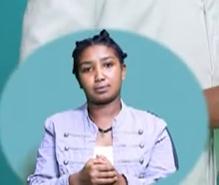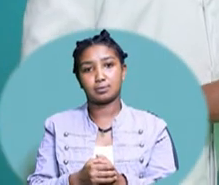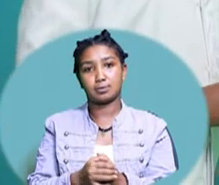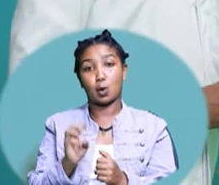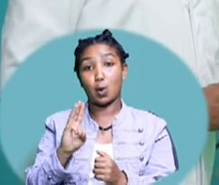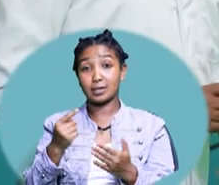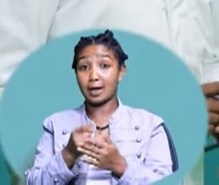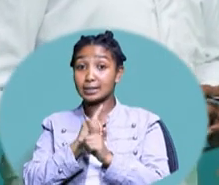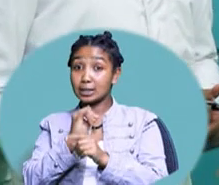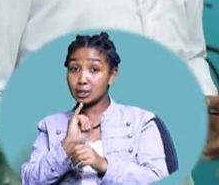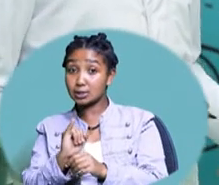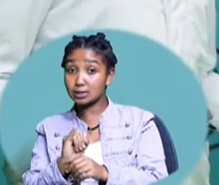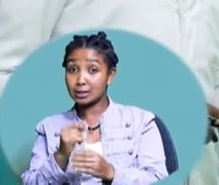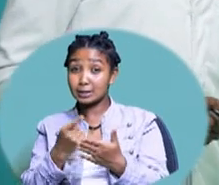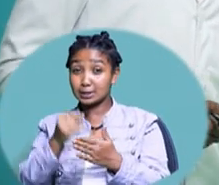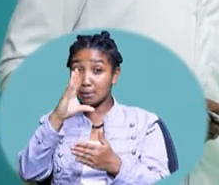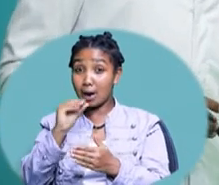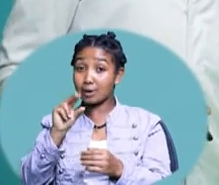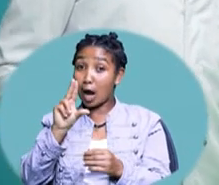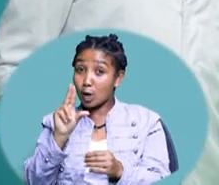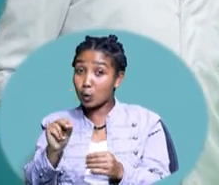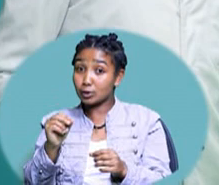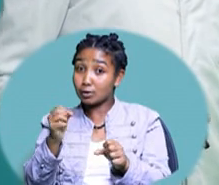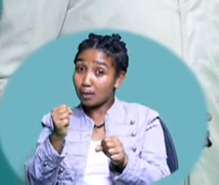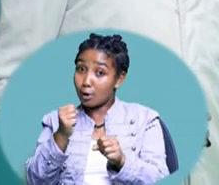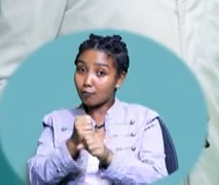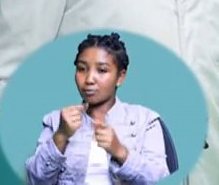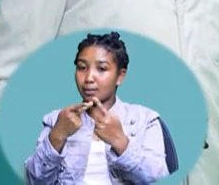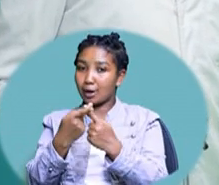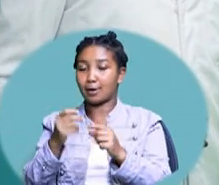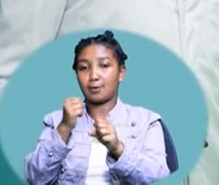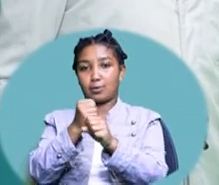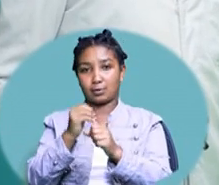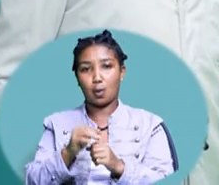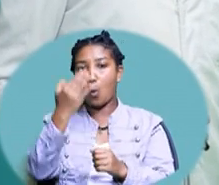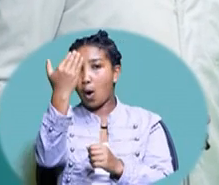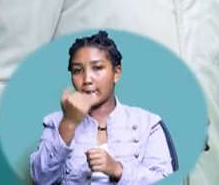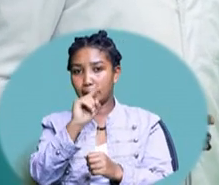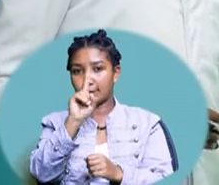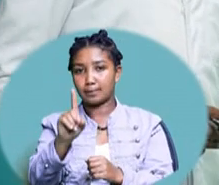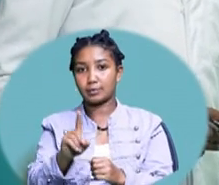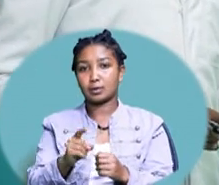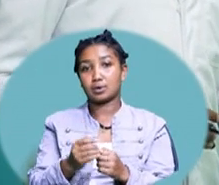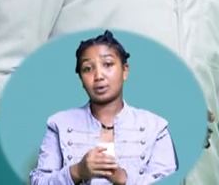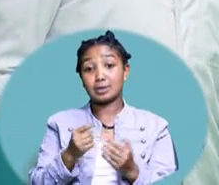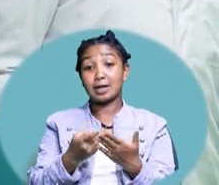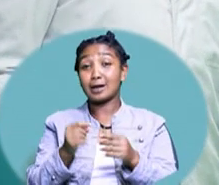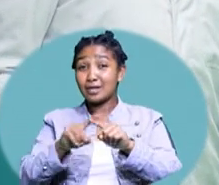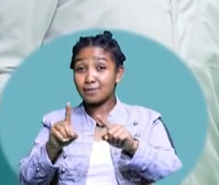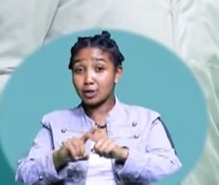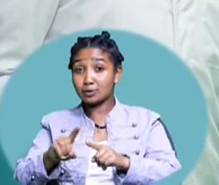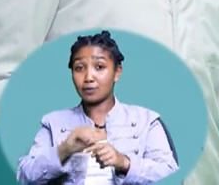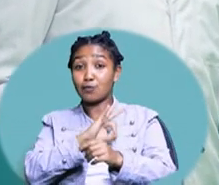Well, the answer is this man cannot perform mechanical work. Why? Well, there are